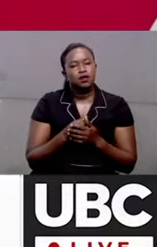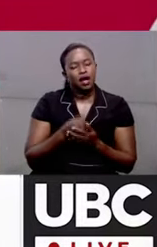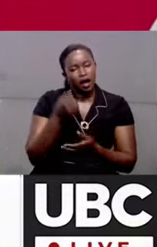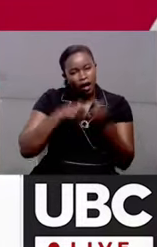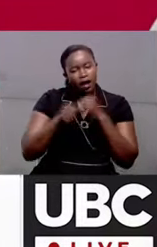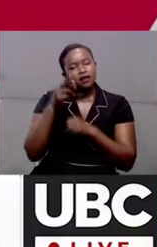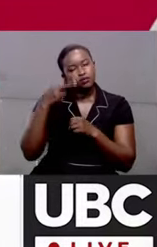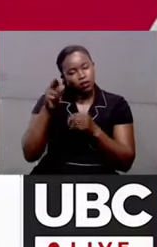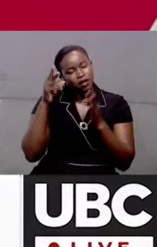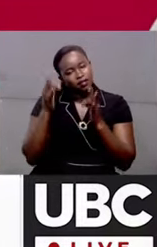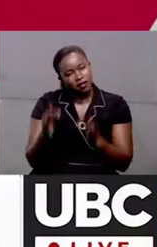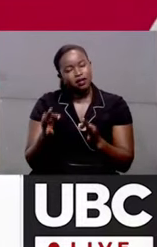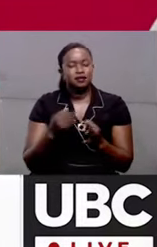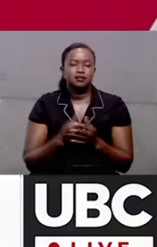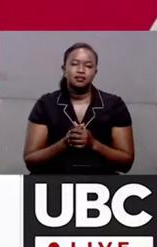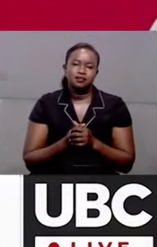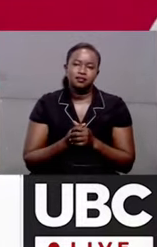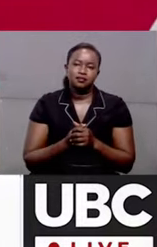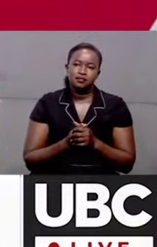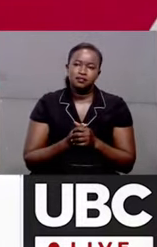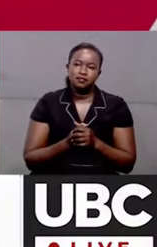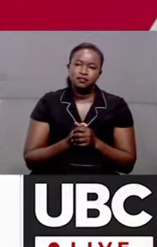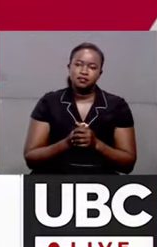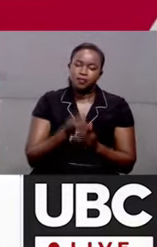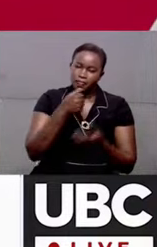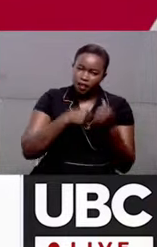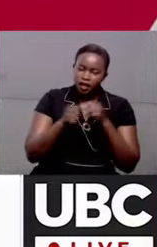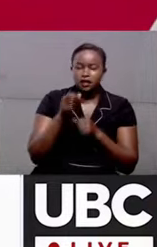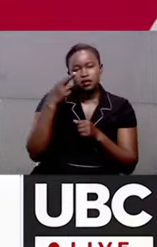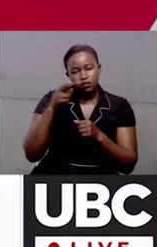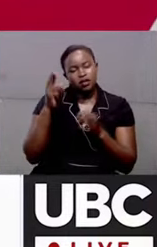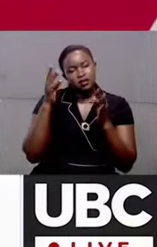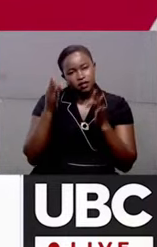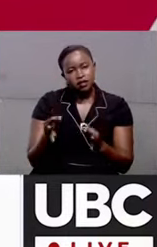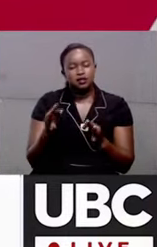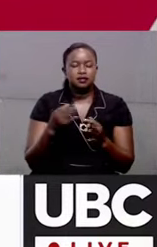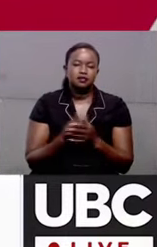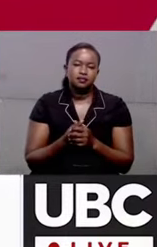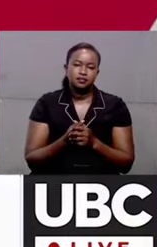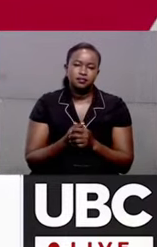thing. Yeah, sure. Do the right thing.